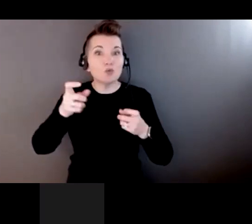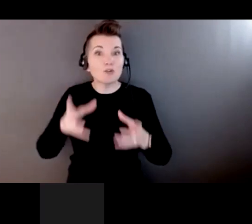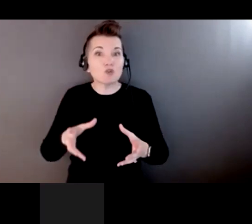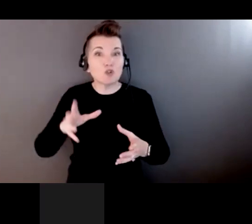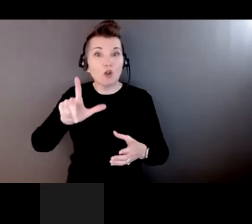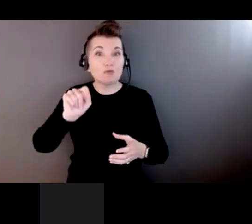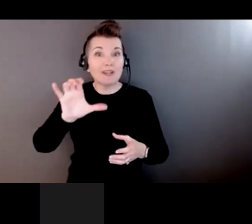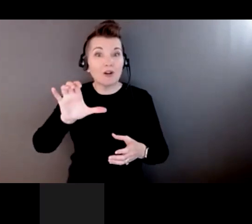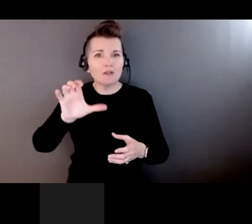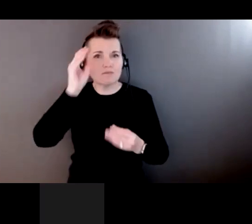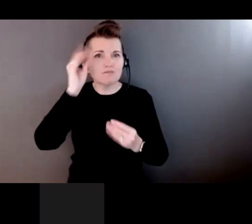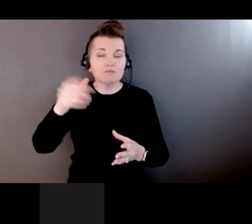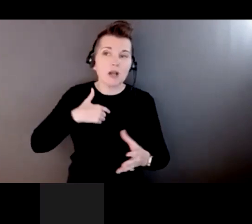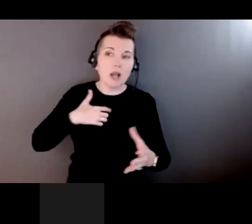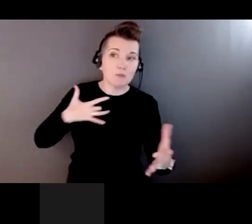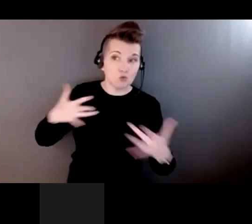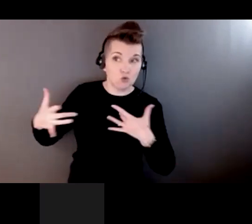I'm going to do this, X, Y, Z.